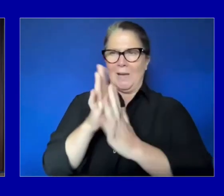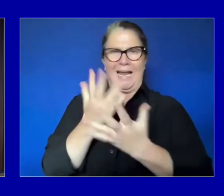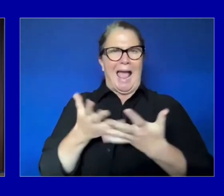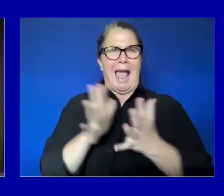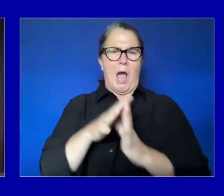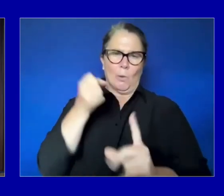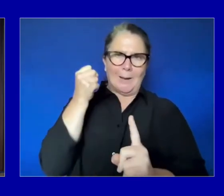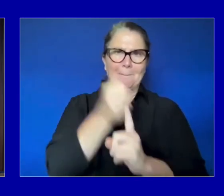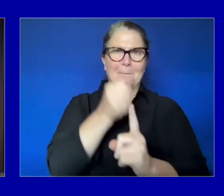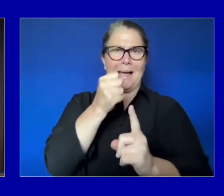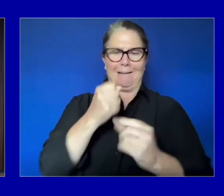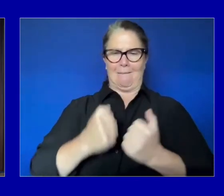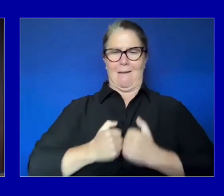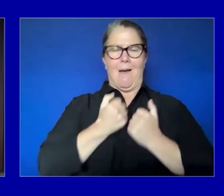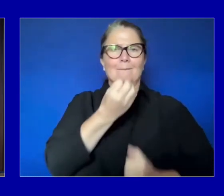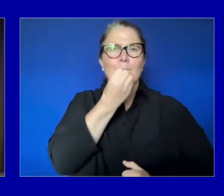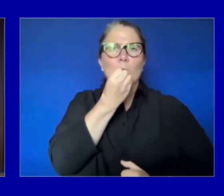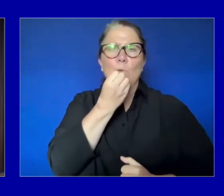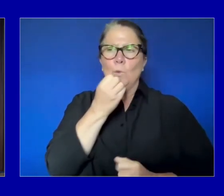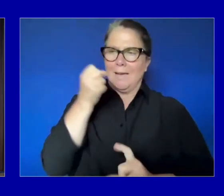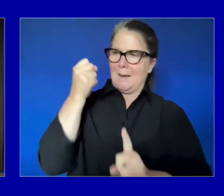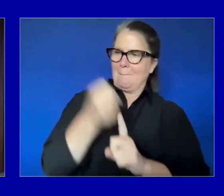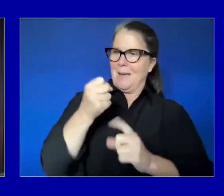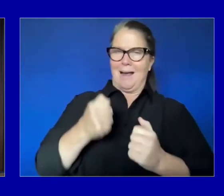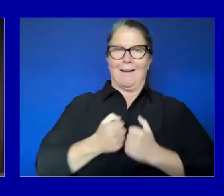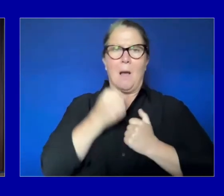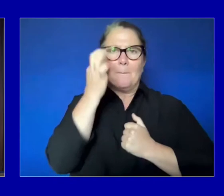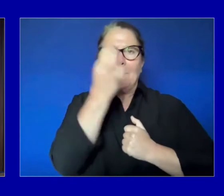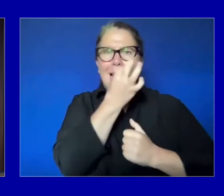Thank you very much. Um,